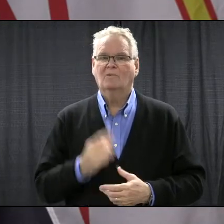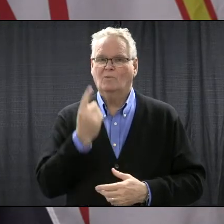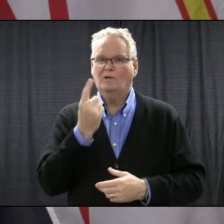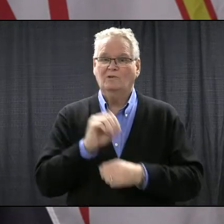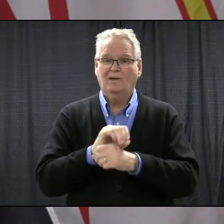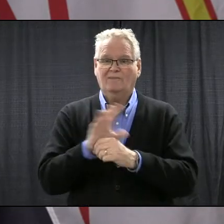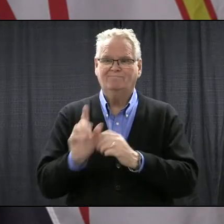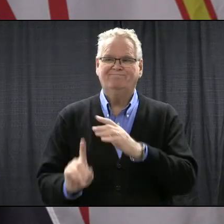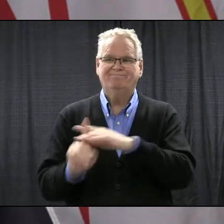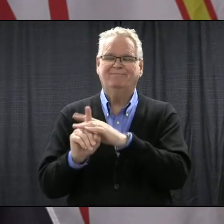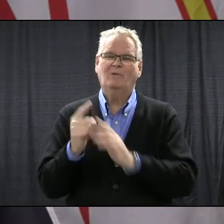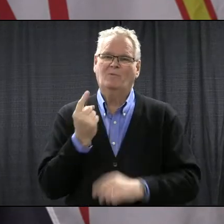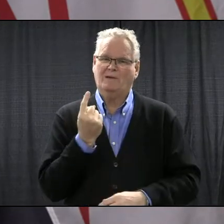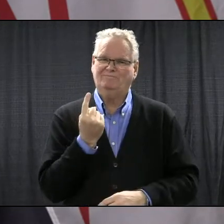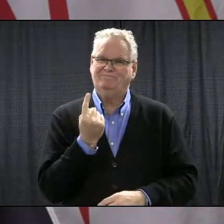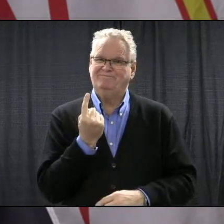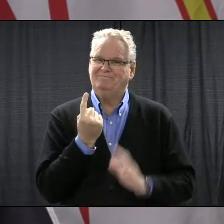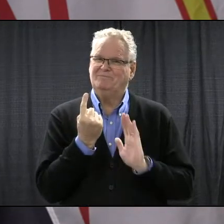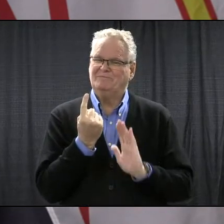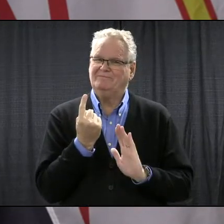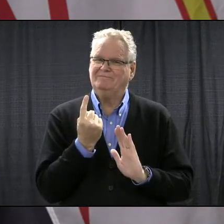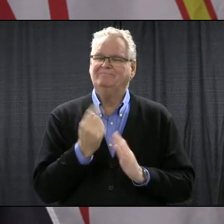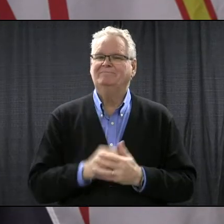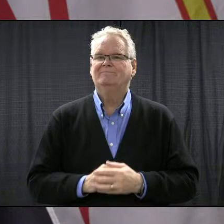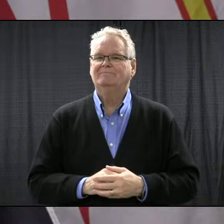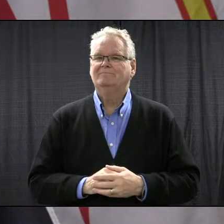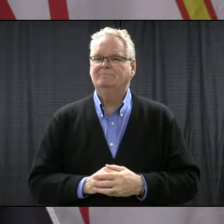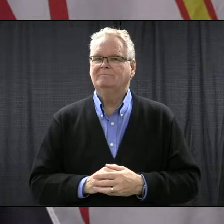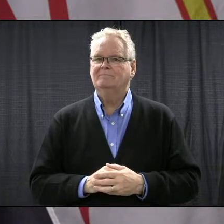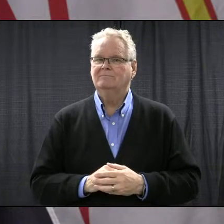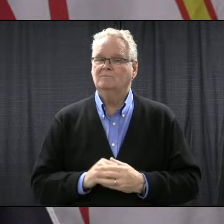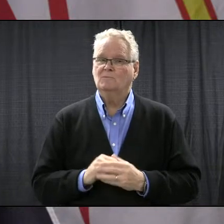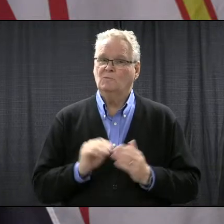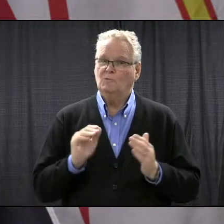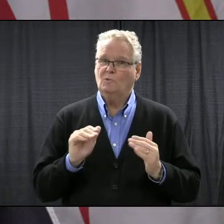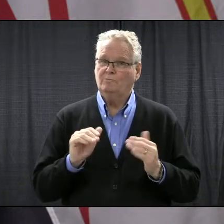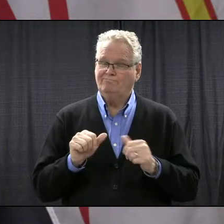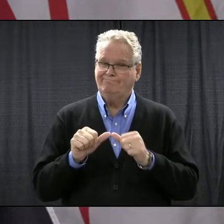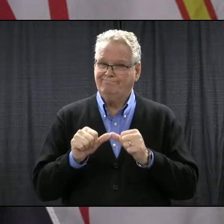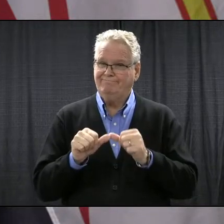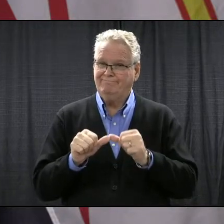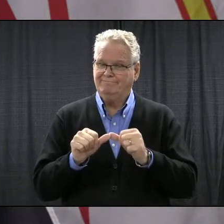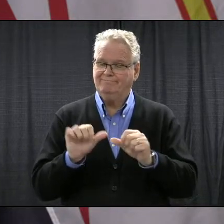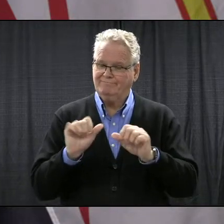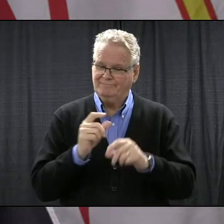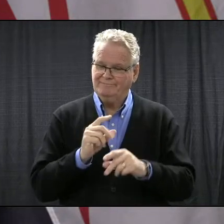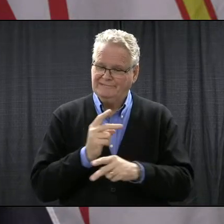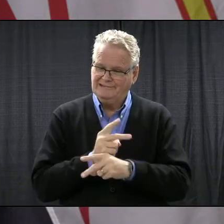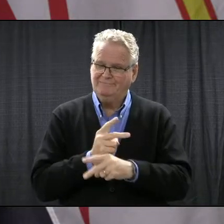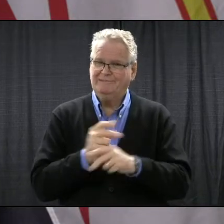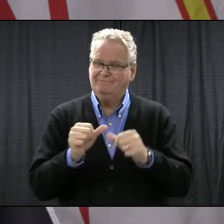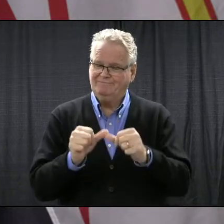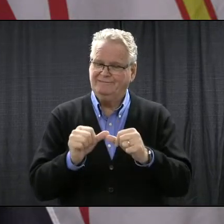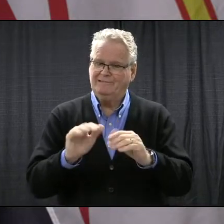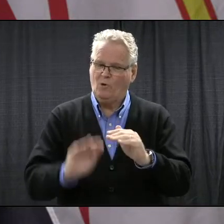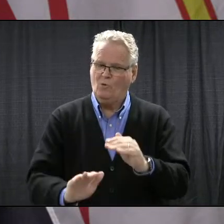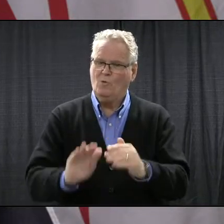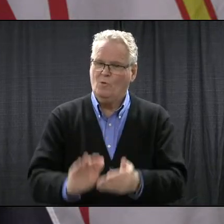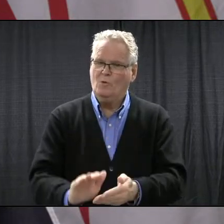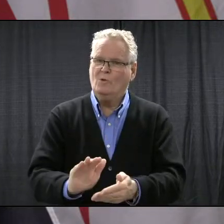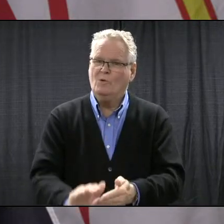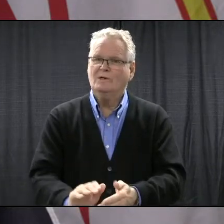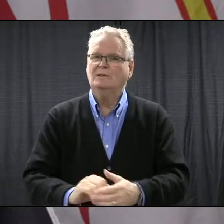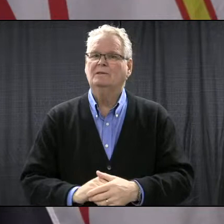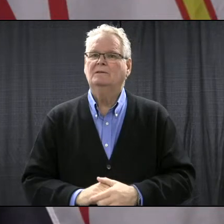it right so that we can continue to move through the next steps in the reopening. We all have a responsibility to make this